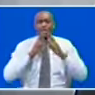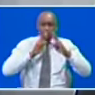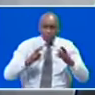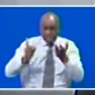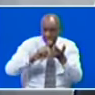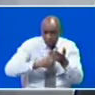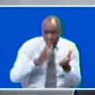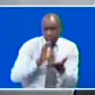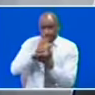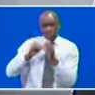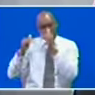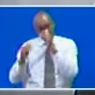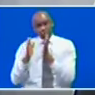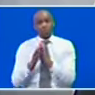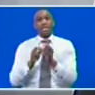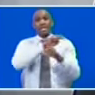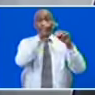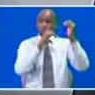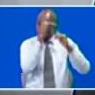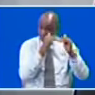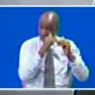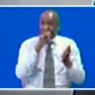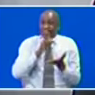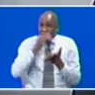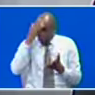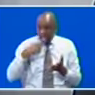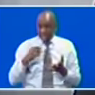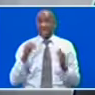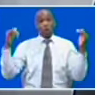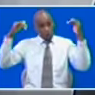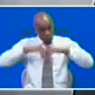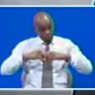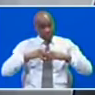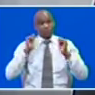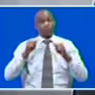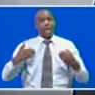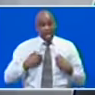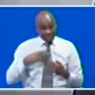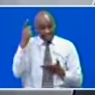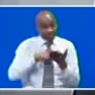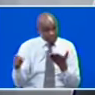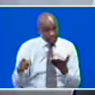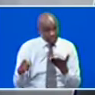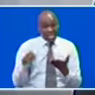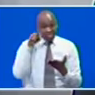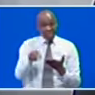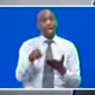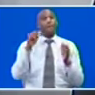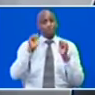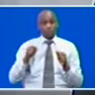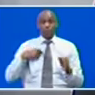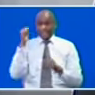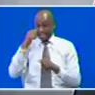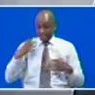tallied from the constituency level to the national level. Right. And that is why at the national conference that we'll be having from next week, we will be going through with the